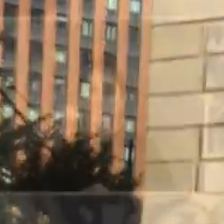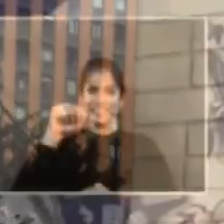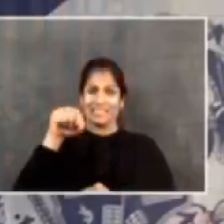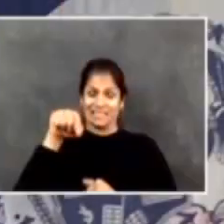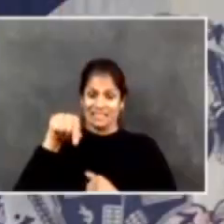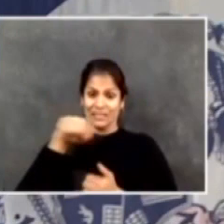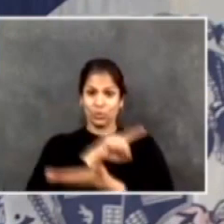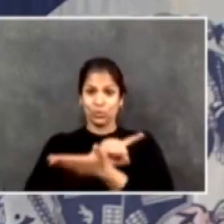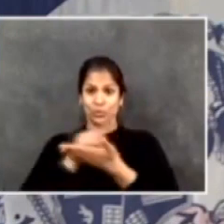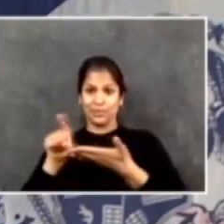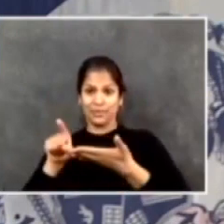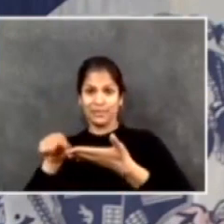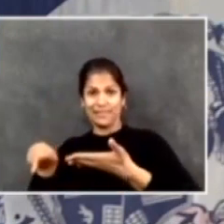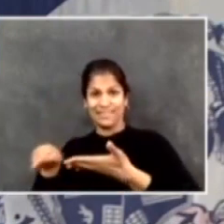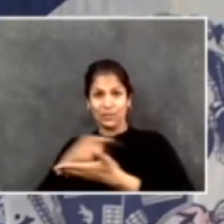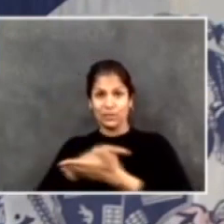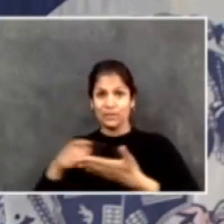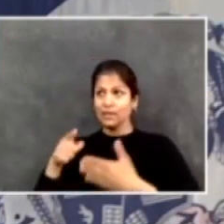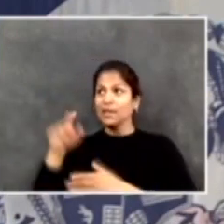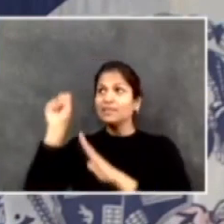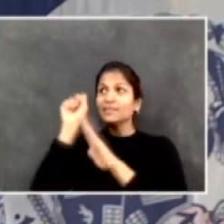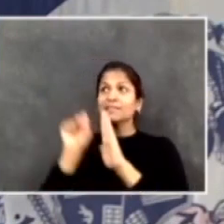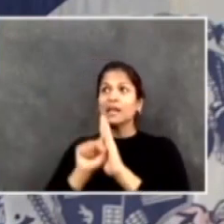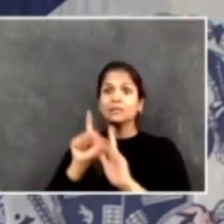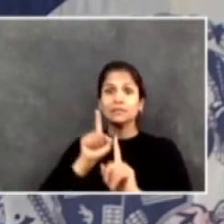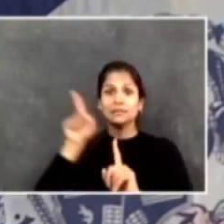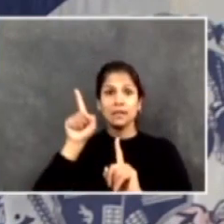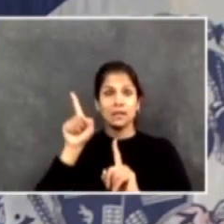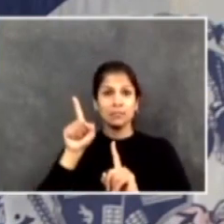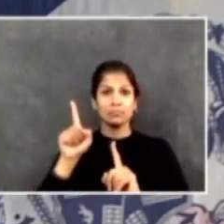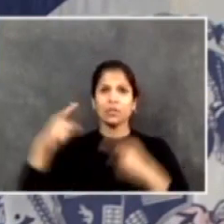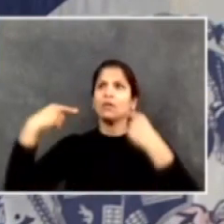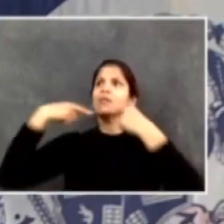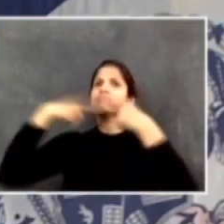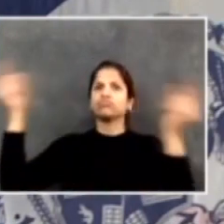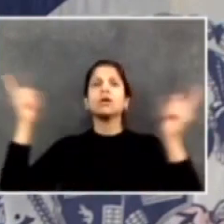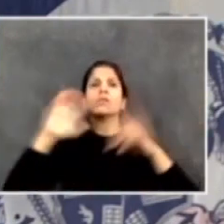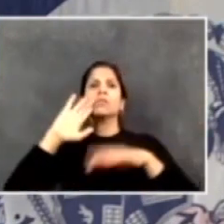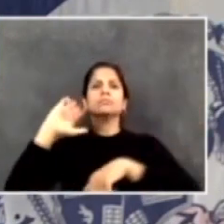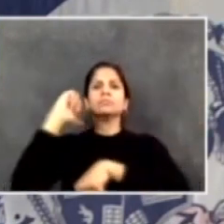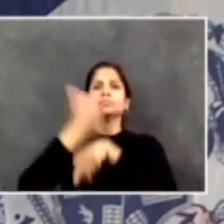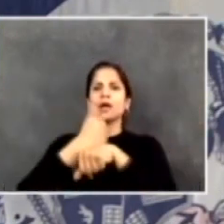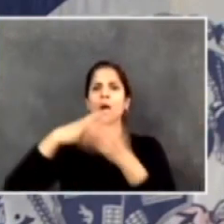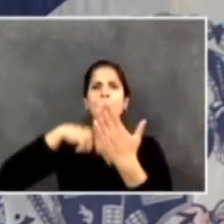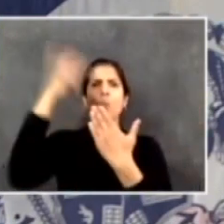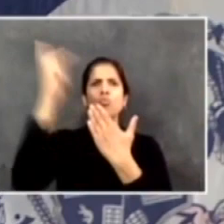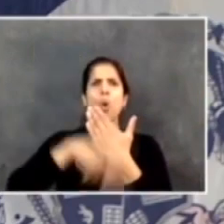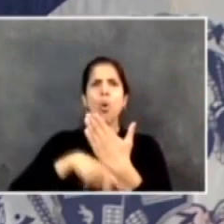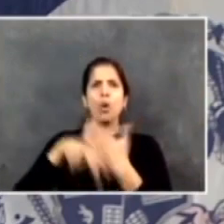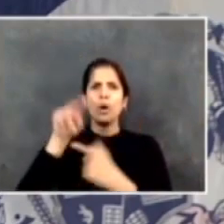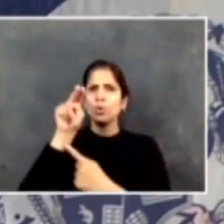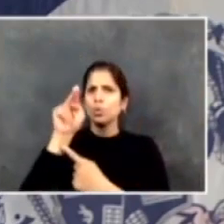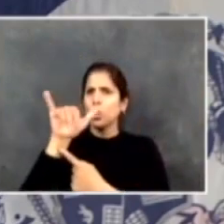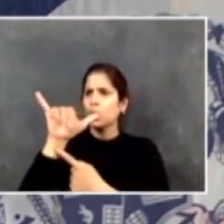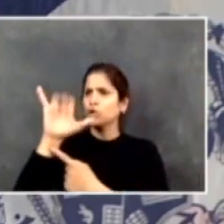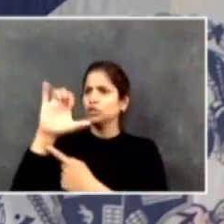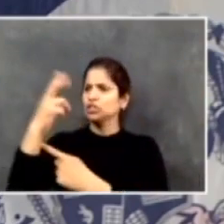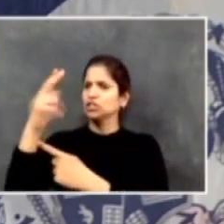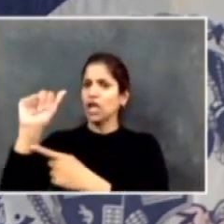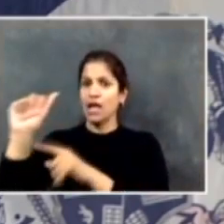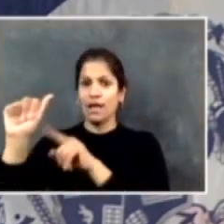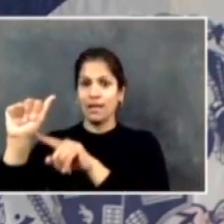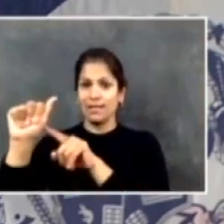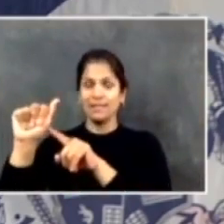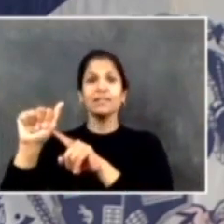health. What would you say to NYCHA residents whose vulnerabilities were well known prior to the pandemic about why they were